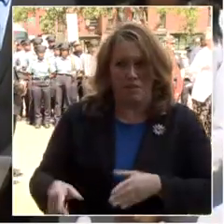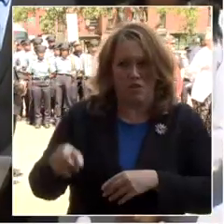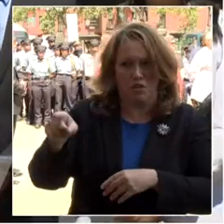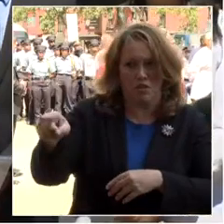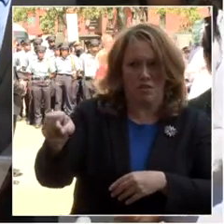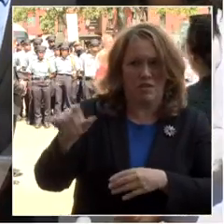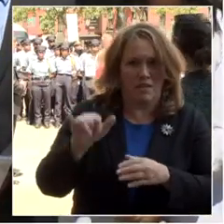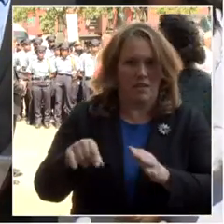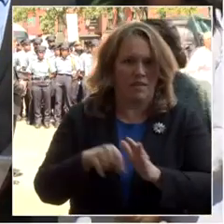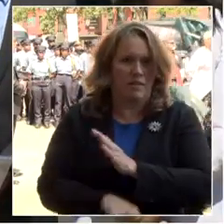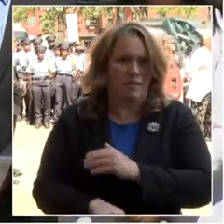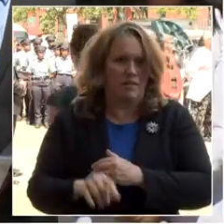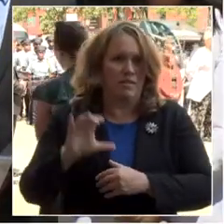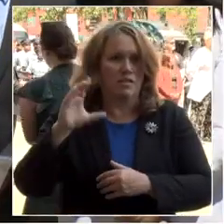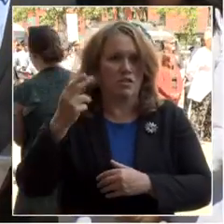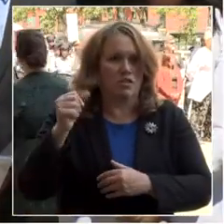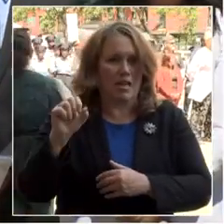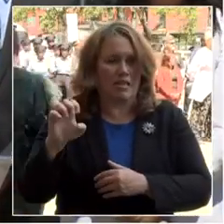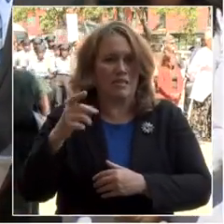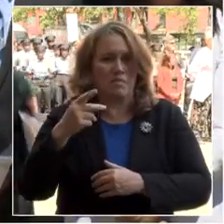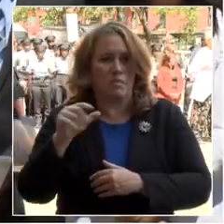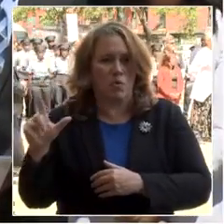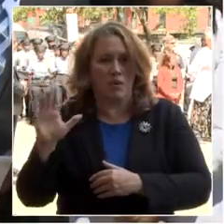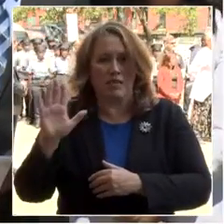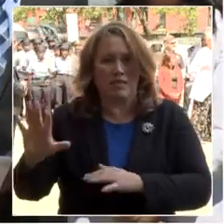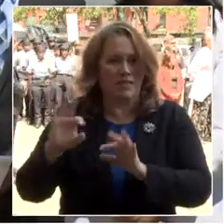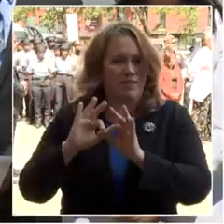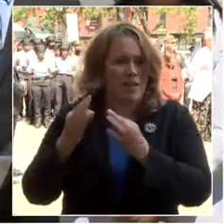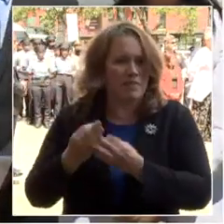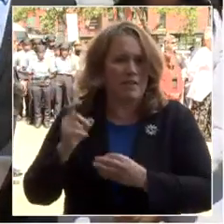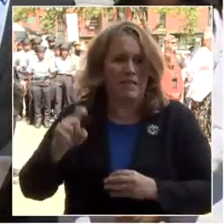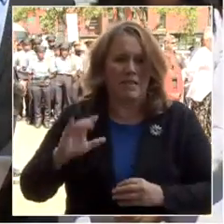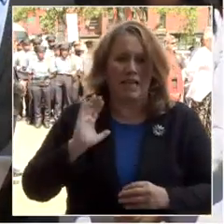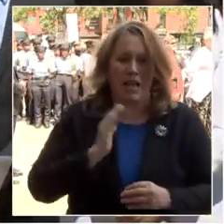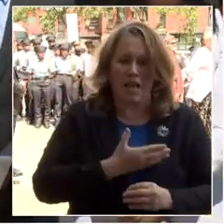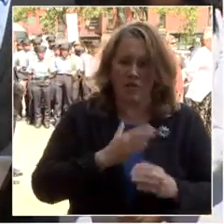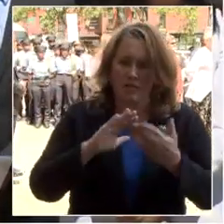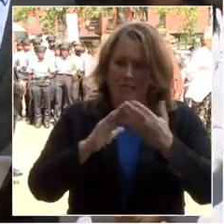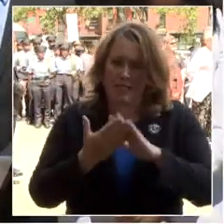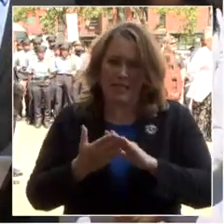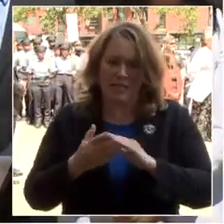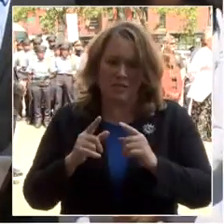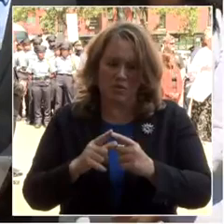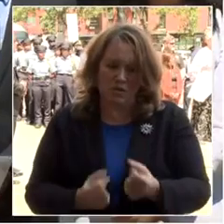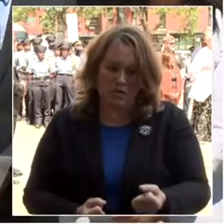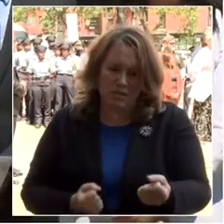Chase Poole's family needs our city right now.